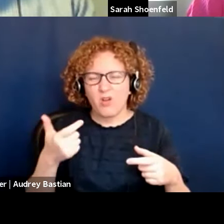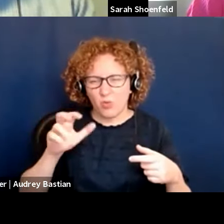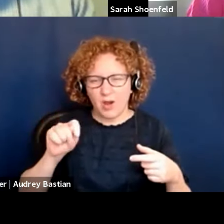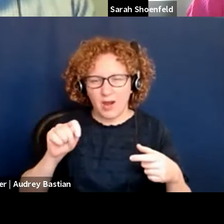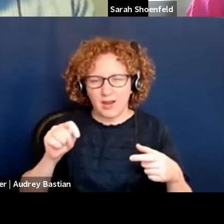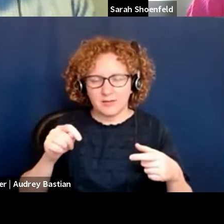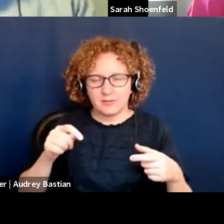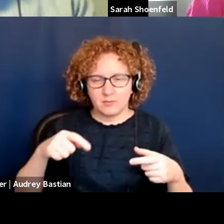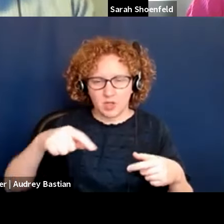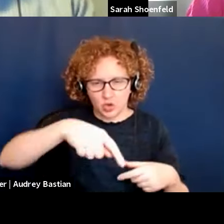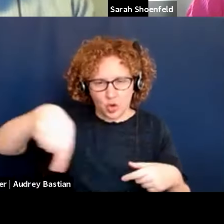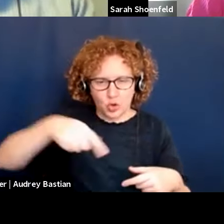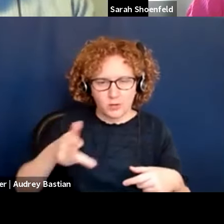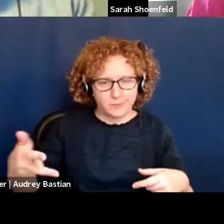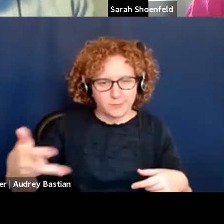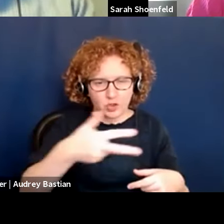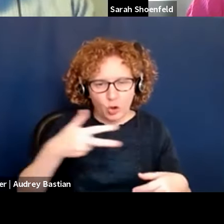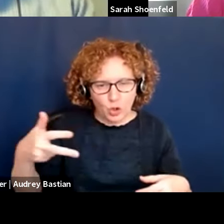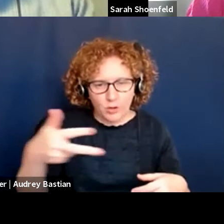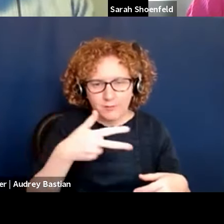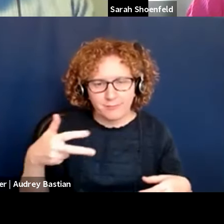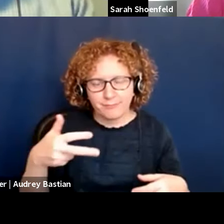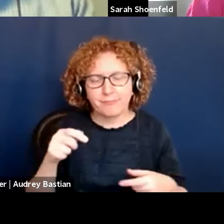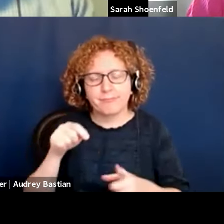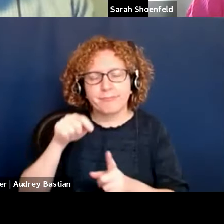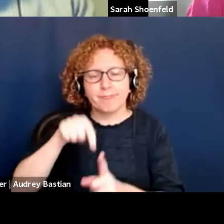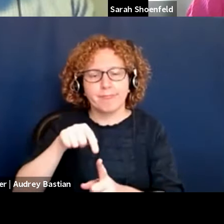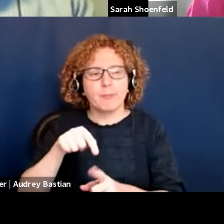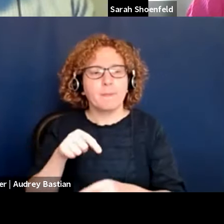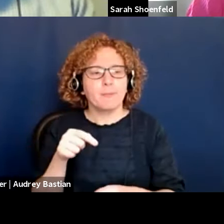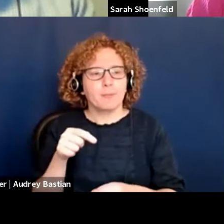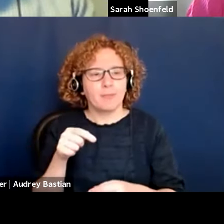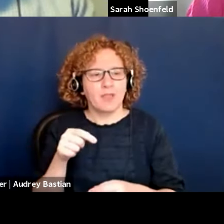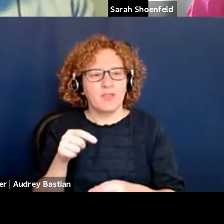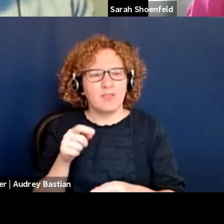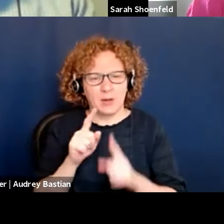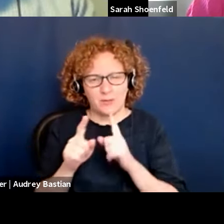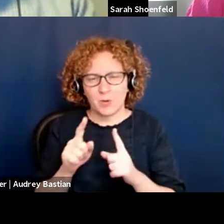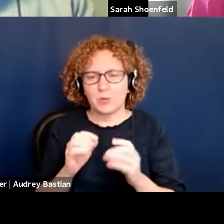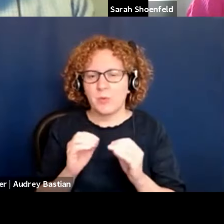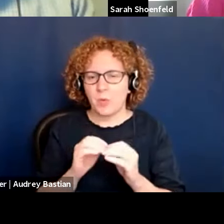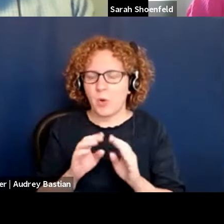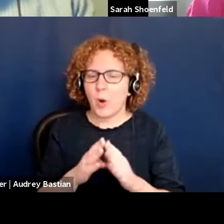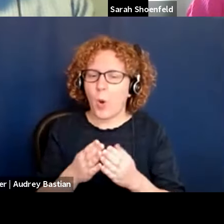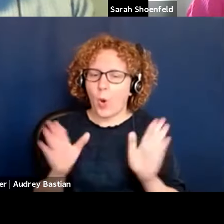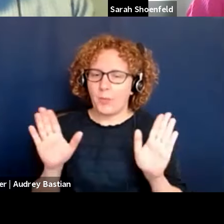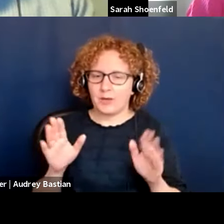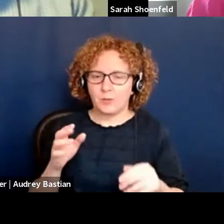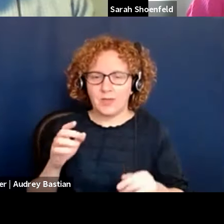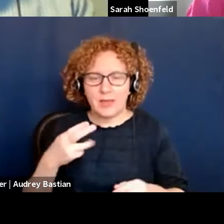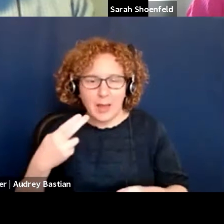we got the impression that the narrators, the people they interviewed, might have been a little more candid with them than they might have been with